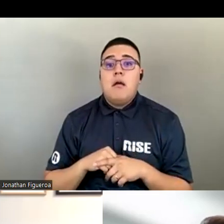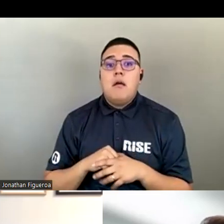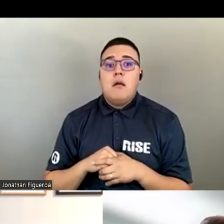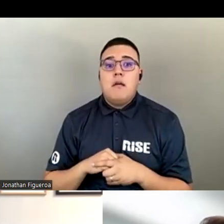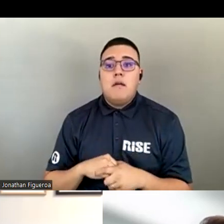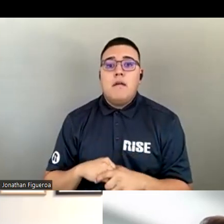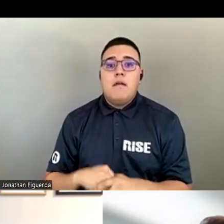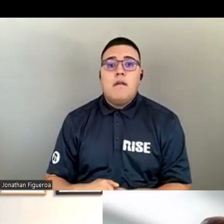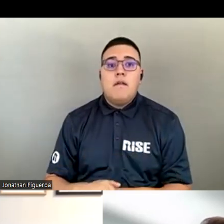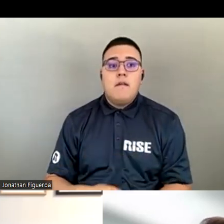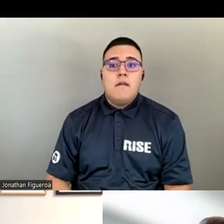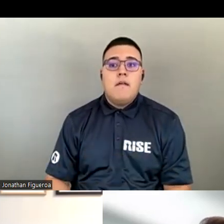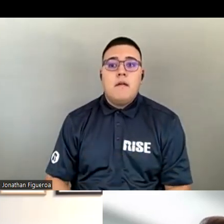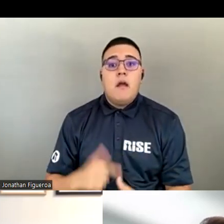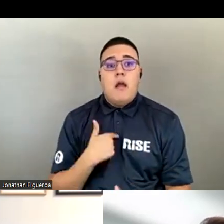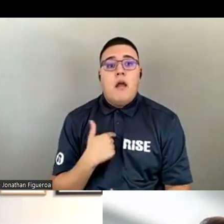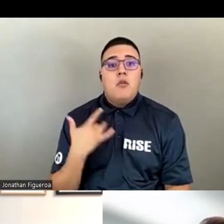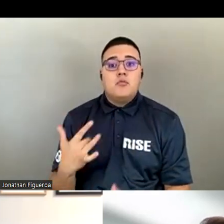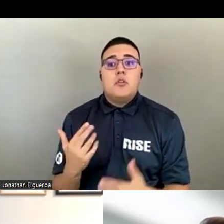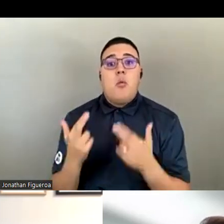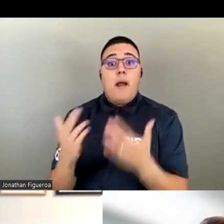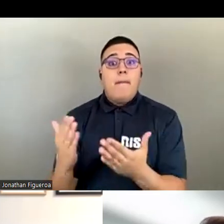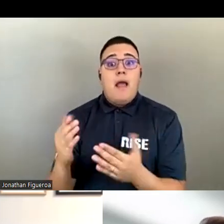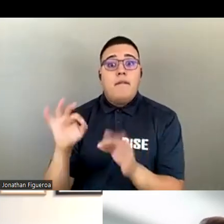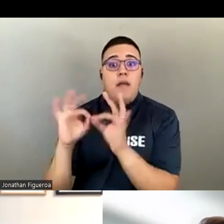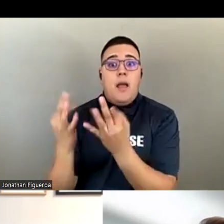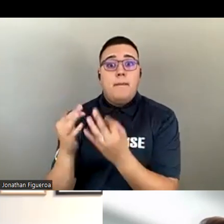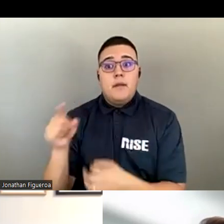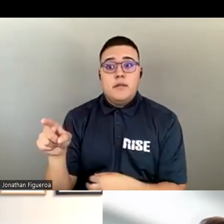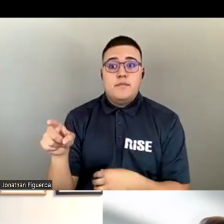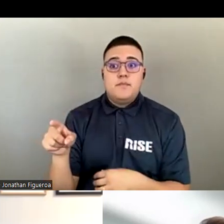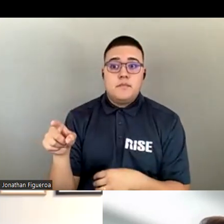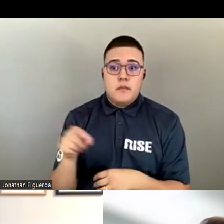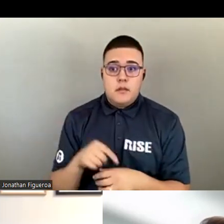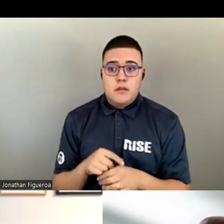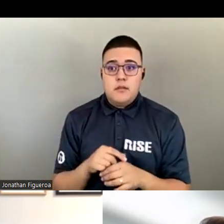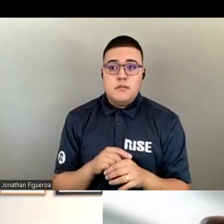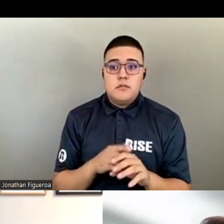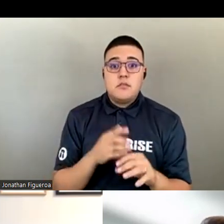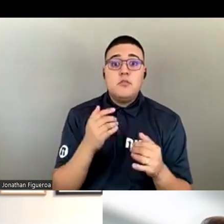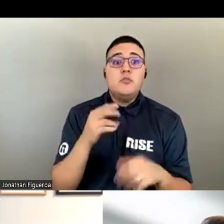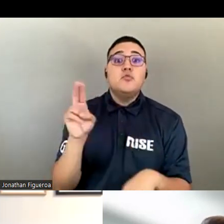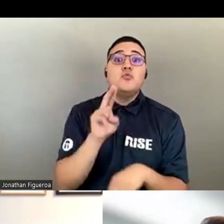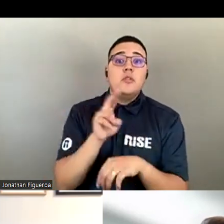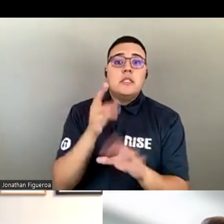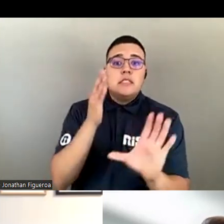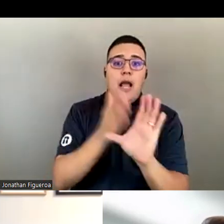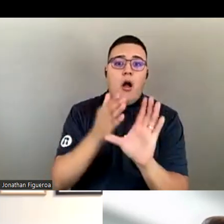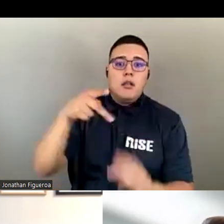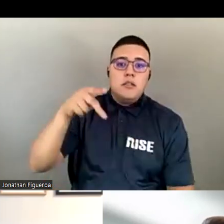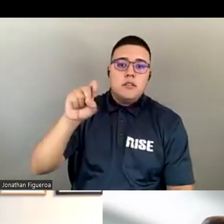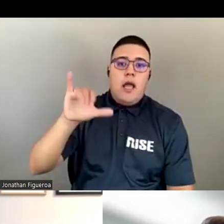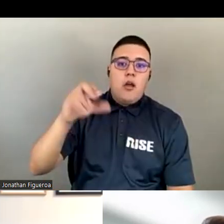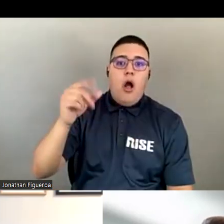I usually will recommend to families, to other folks, to use psychologytoday.com, and they can actually